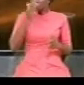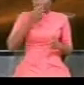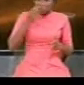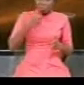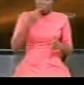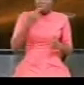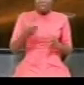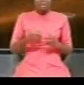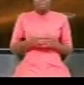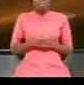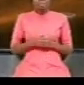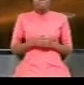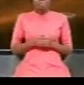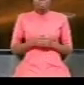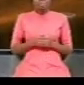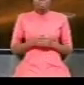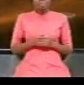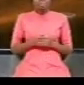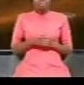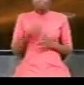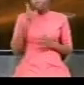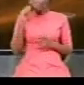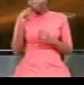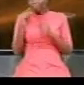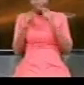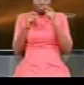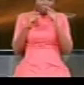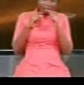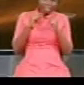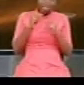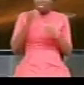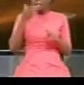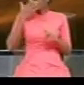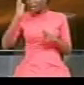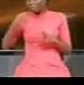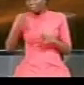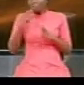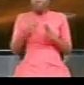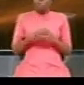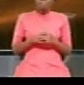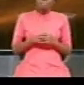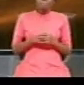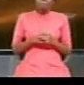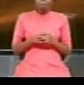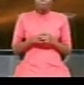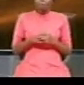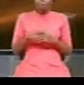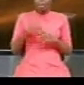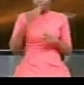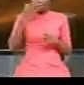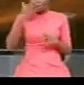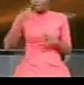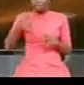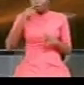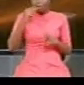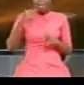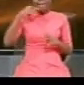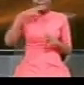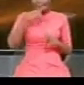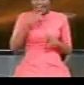evil speaking, backbiting, evil speaking, slander, evil speaking,